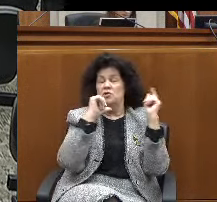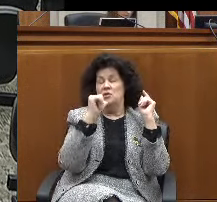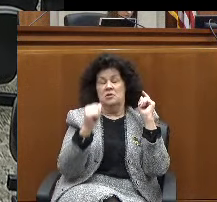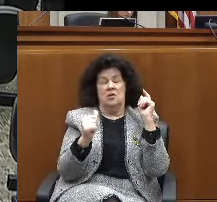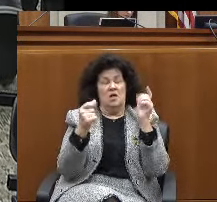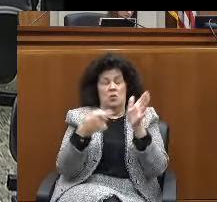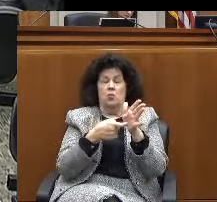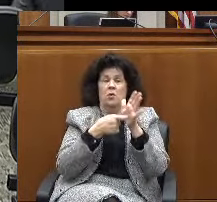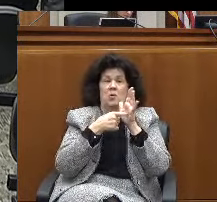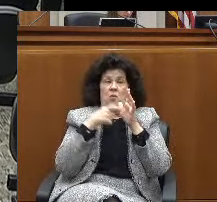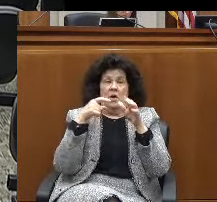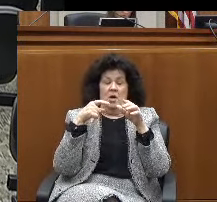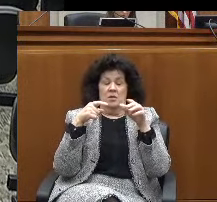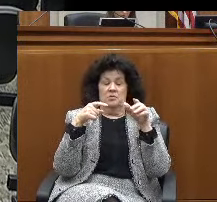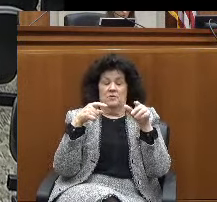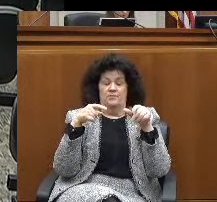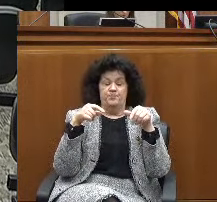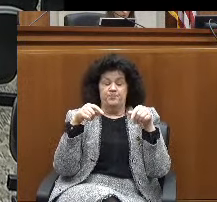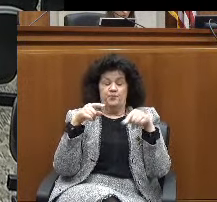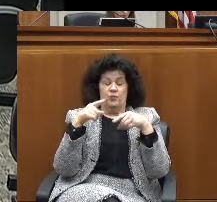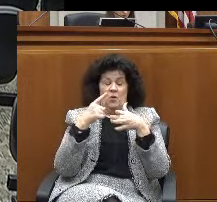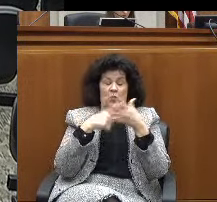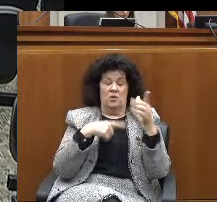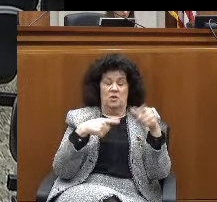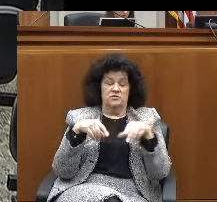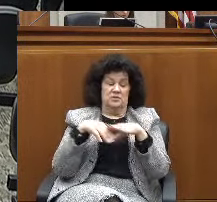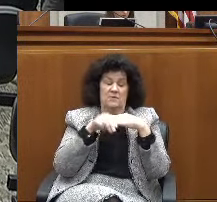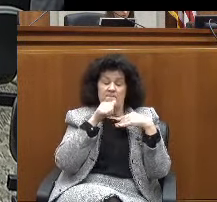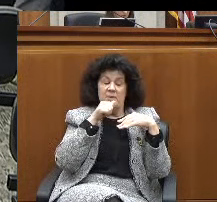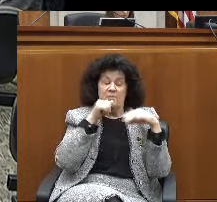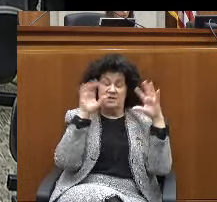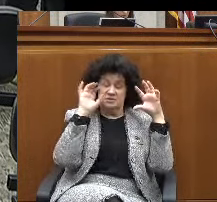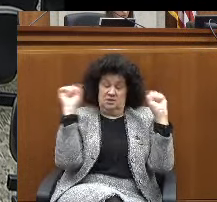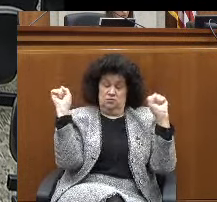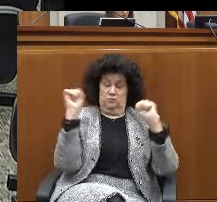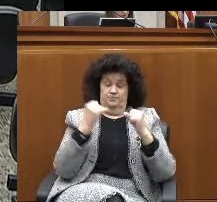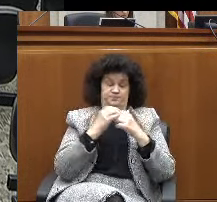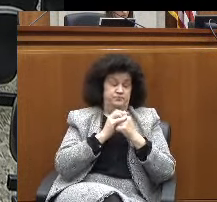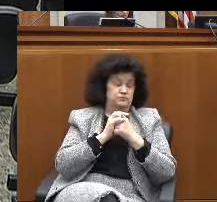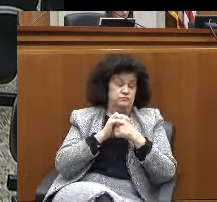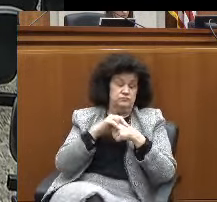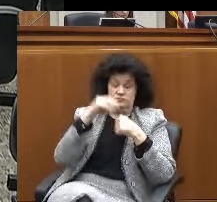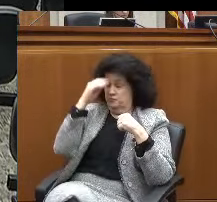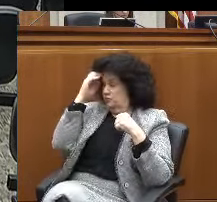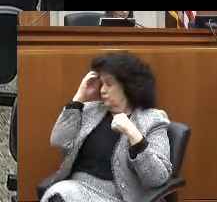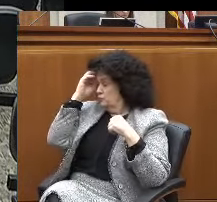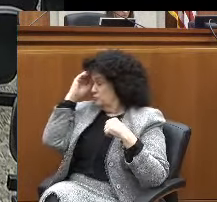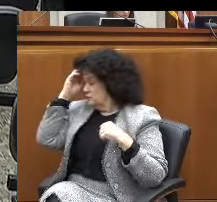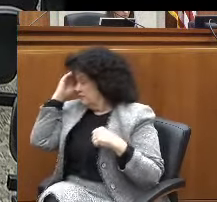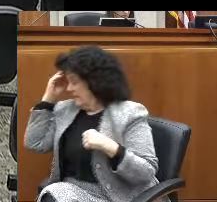properly held executive session. At this time, the board meeting stands in recess to go into executive session.